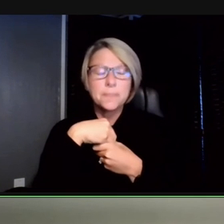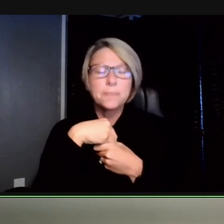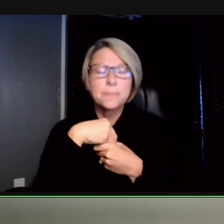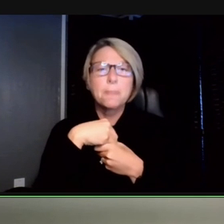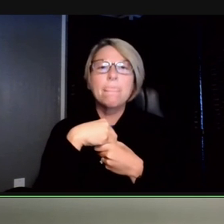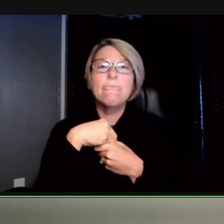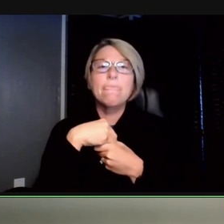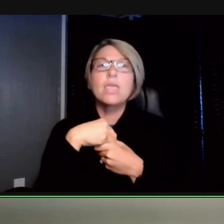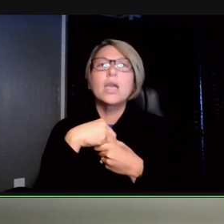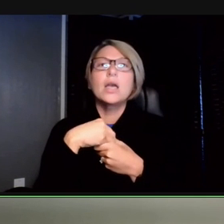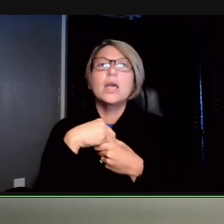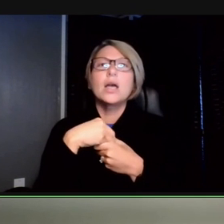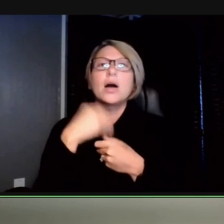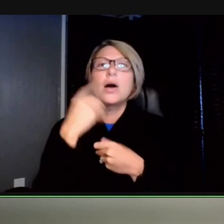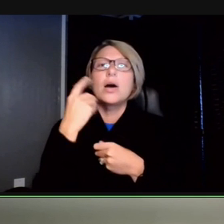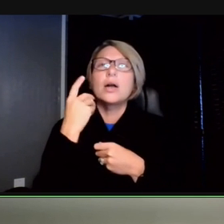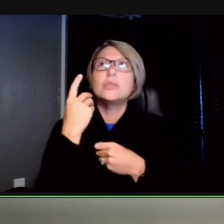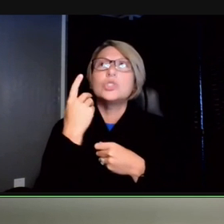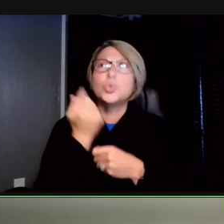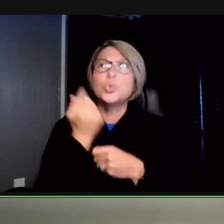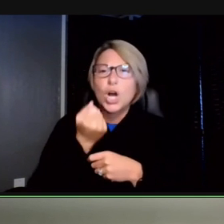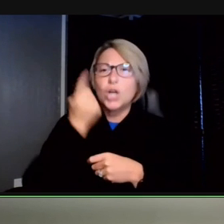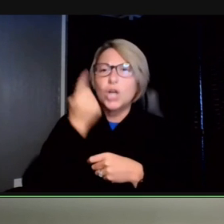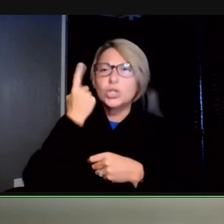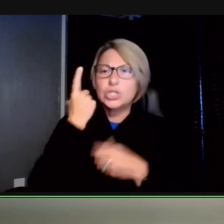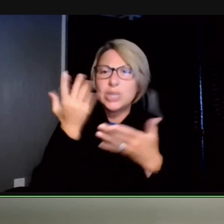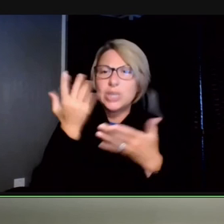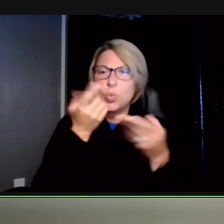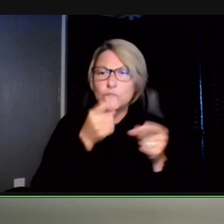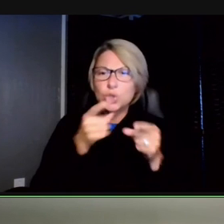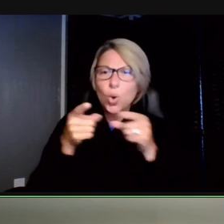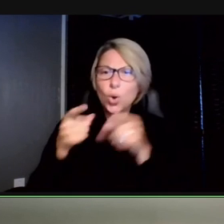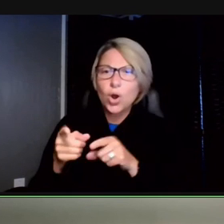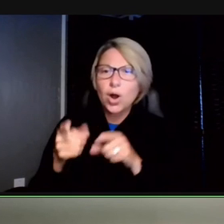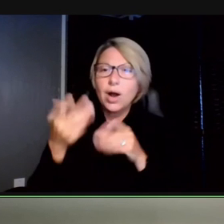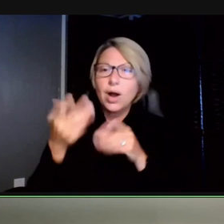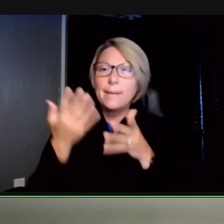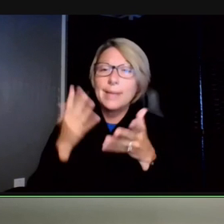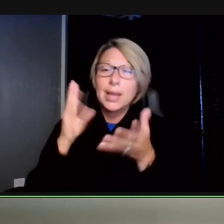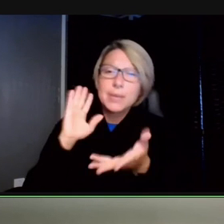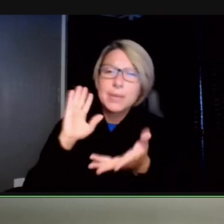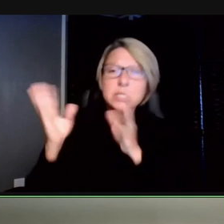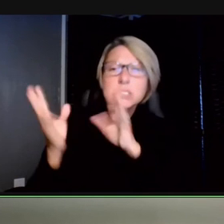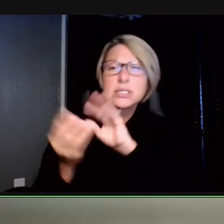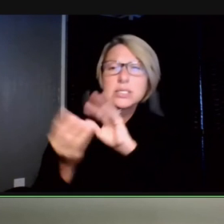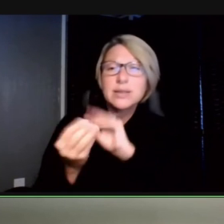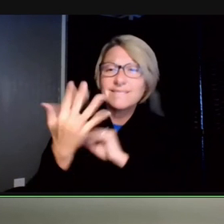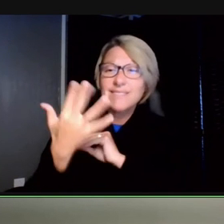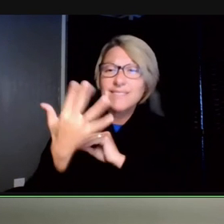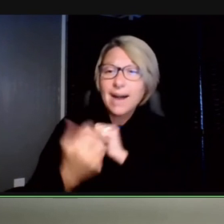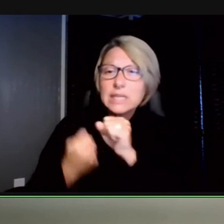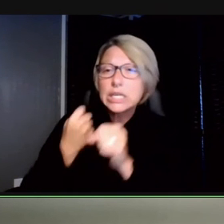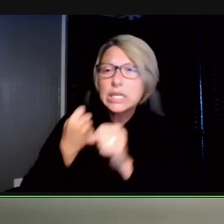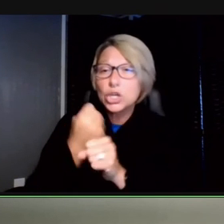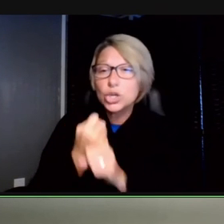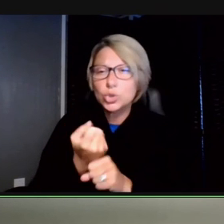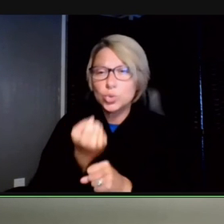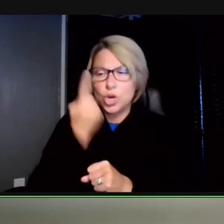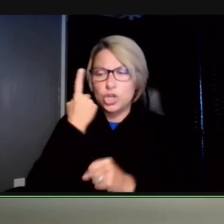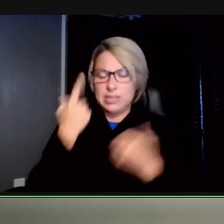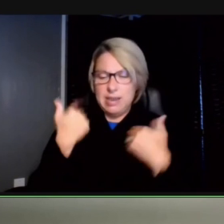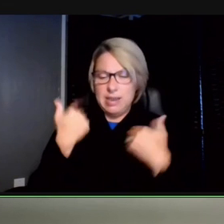really understand what is going on, it might take about 5 years for them to really understand what's going on with their body.